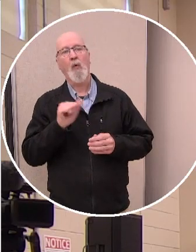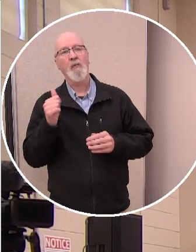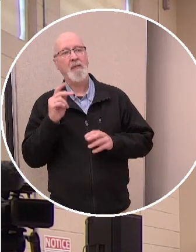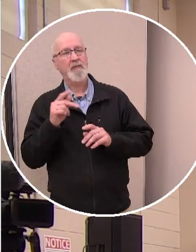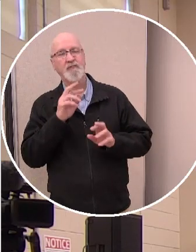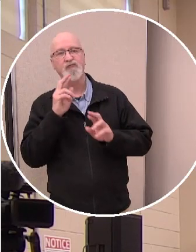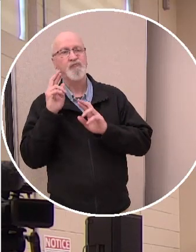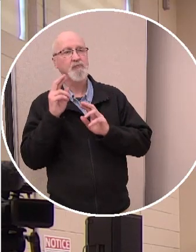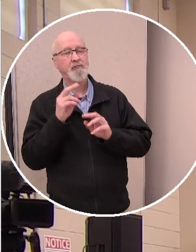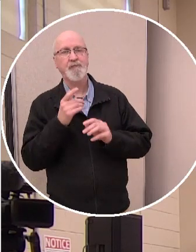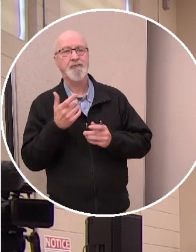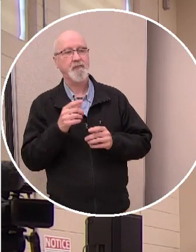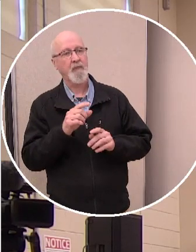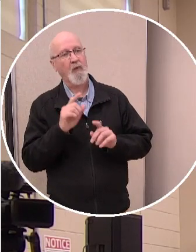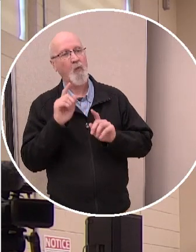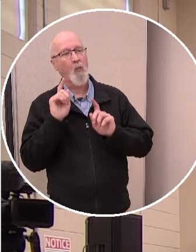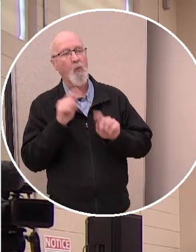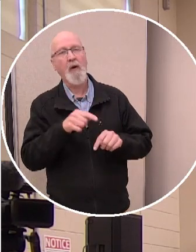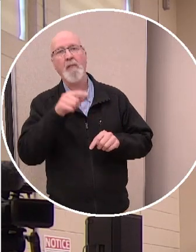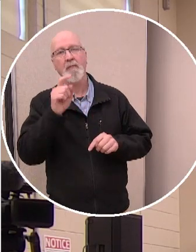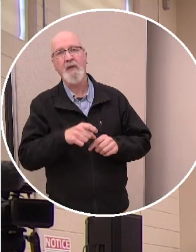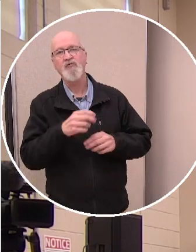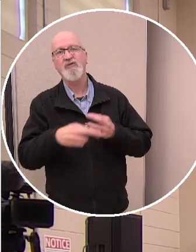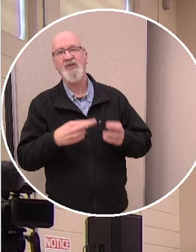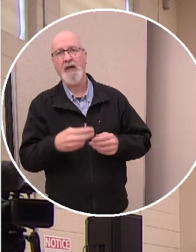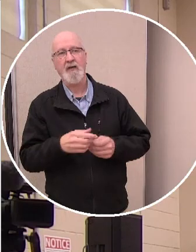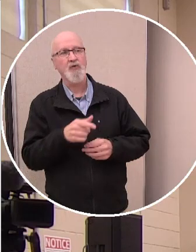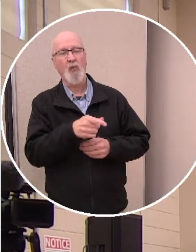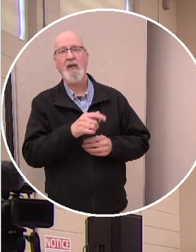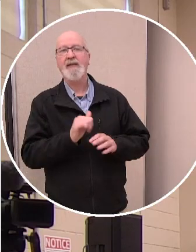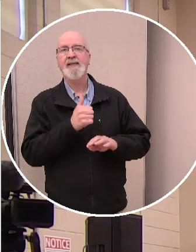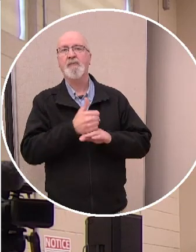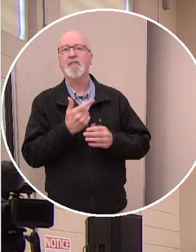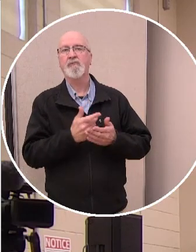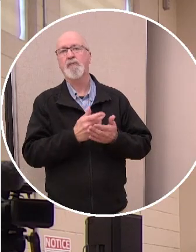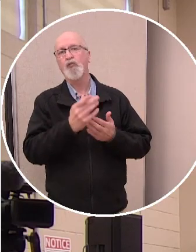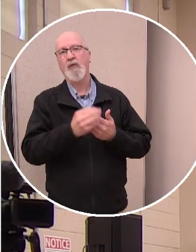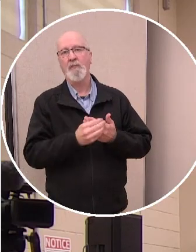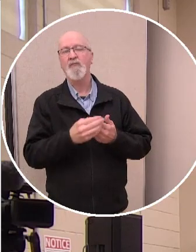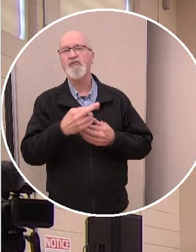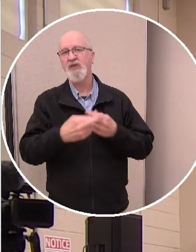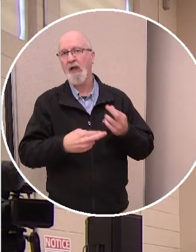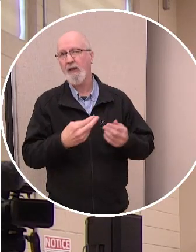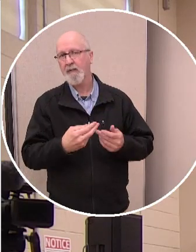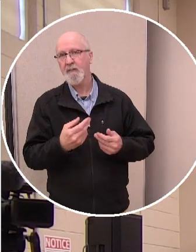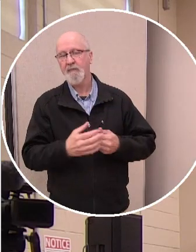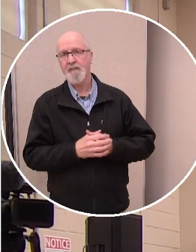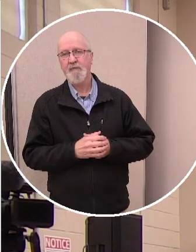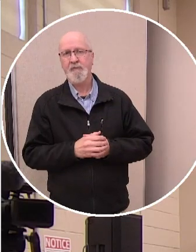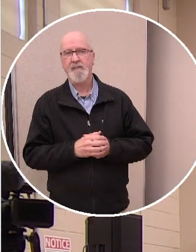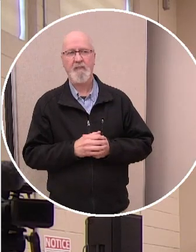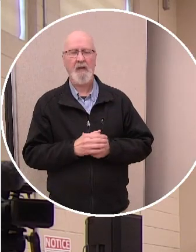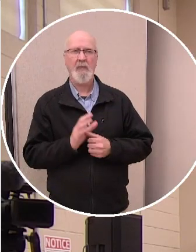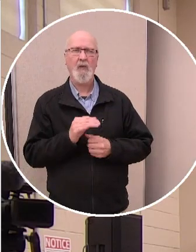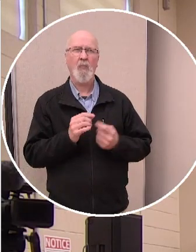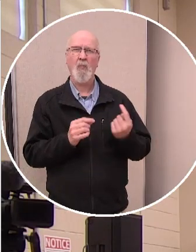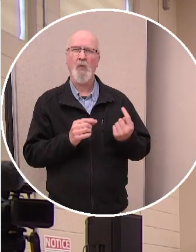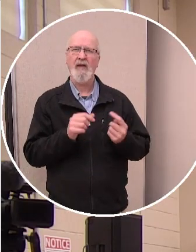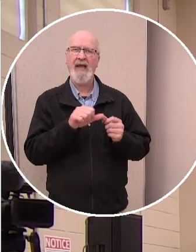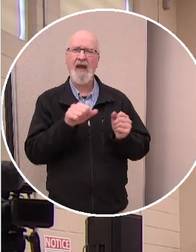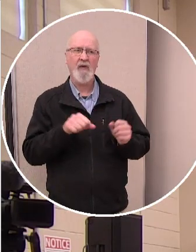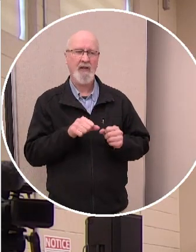has mandated recycling, so it becomes a program. Mm-hmm. In this particular area, it's not